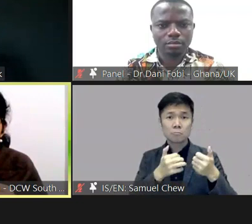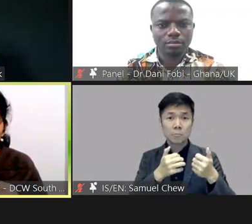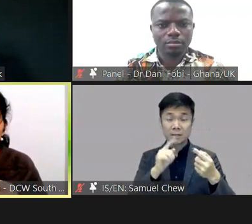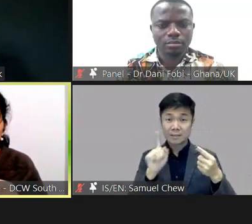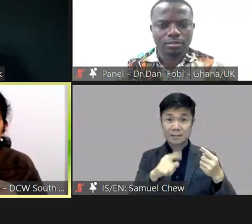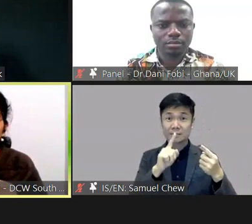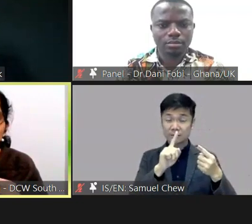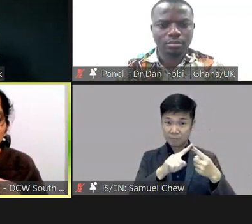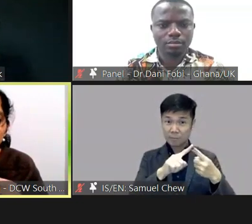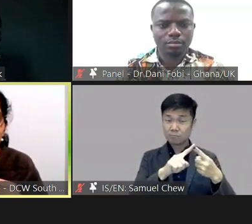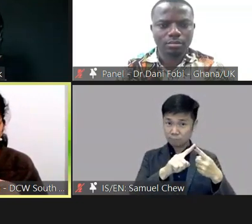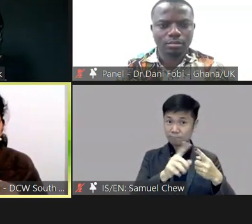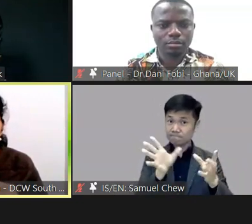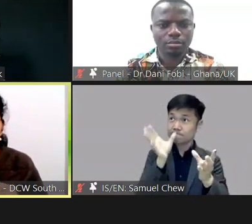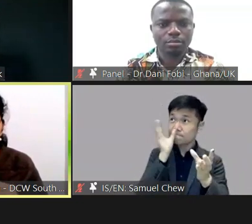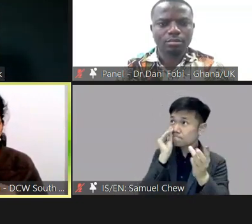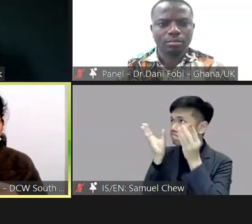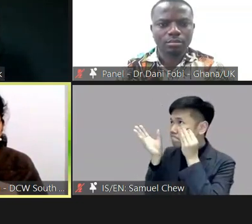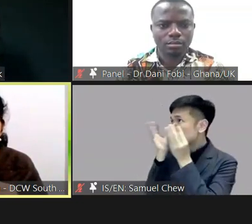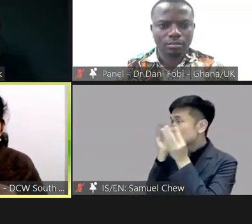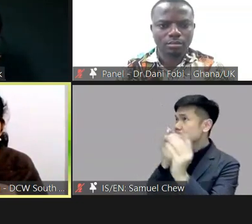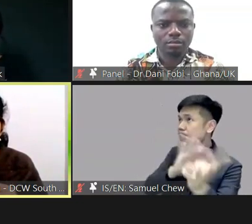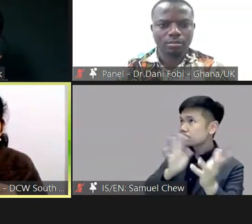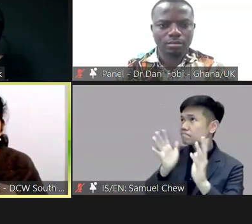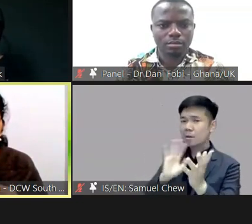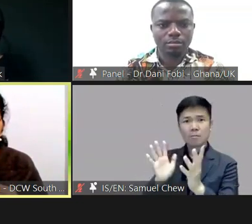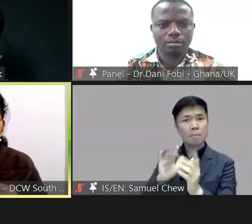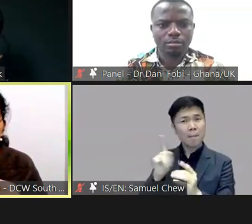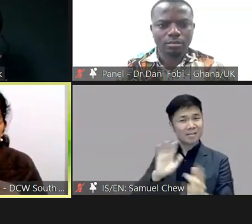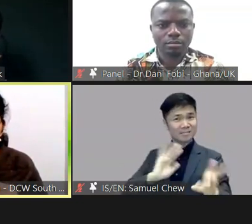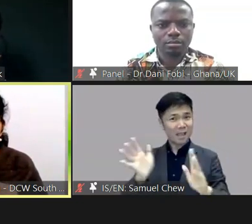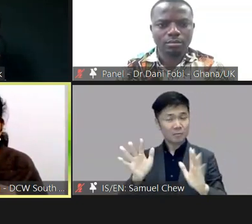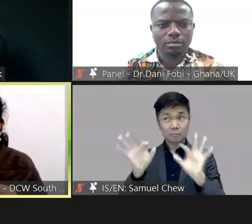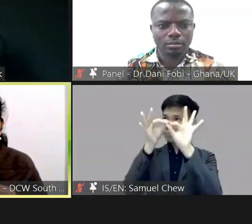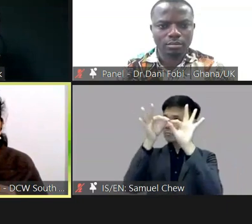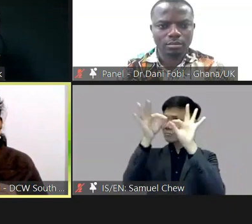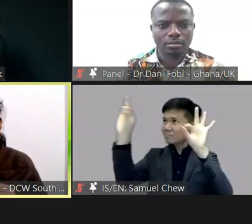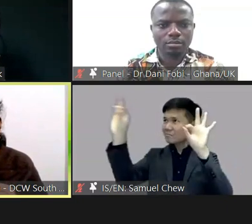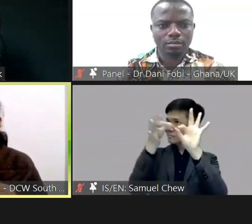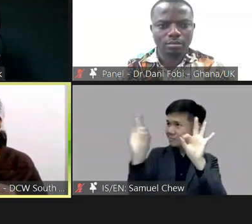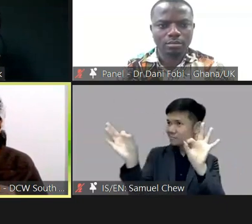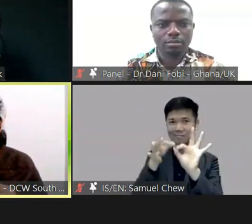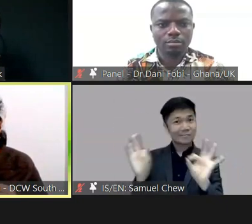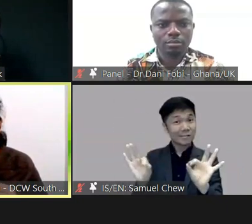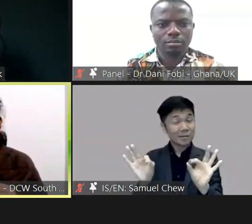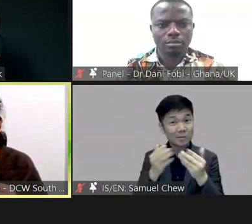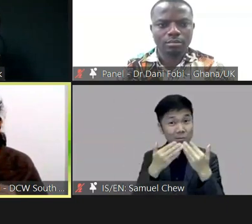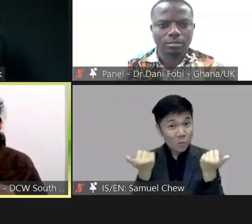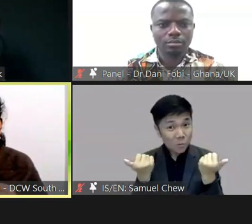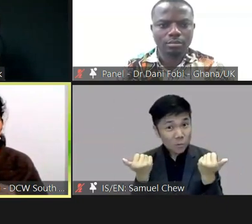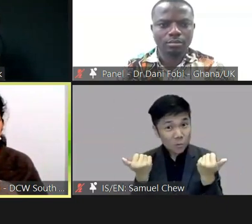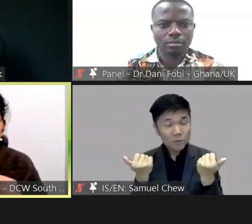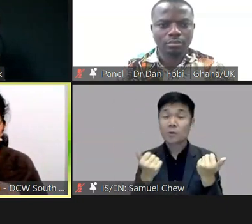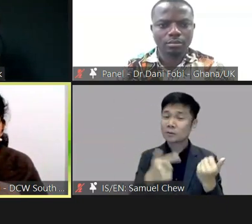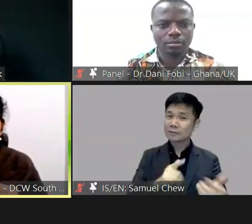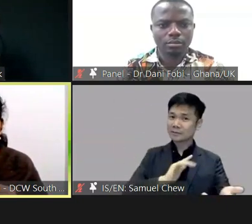But sign languages are not written. They don't have a script. So you are relying on another language to